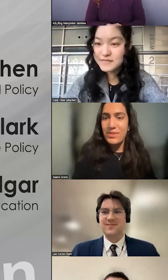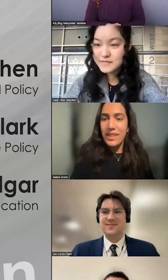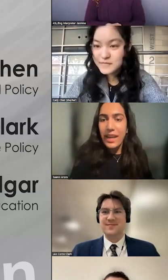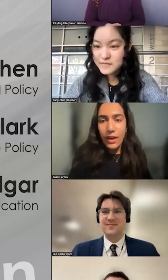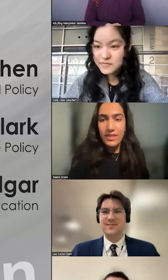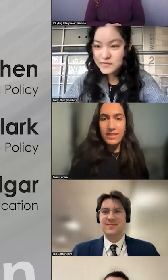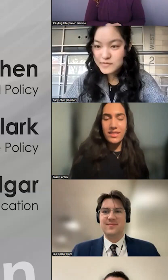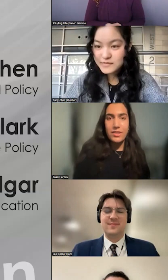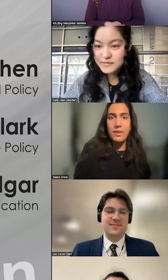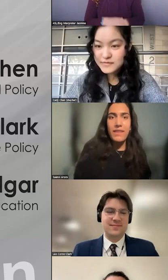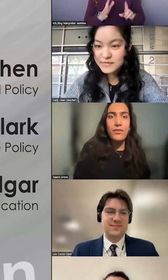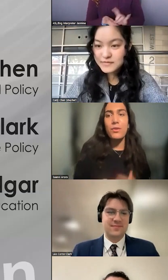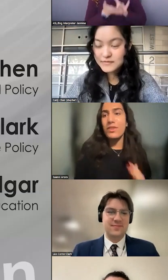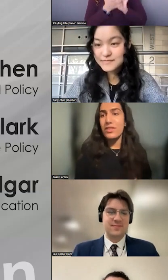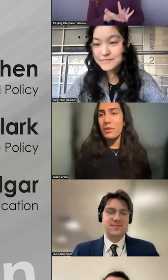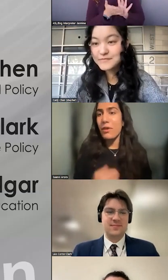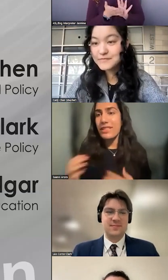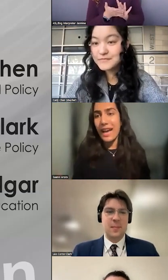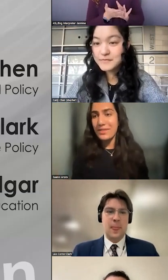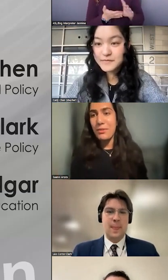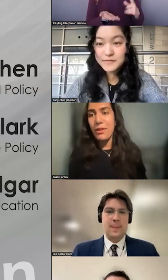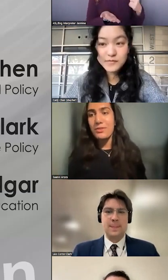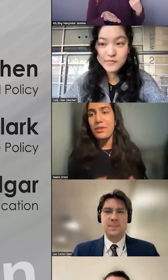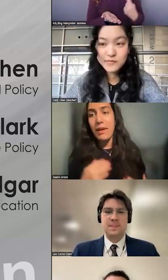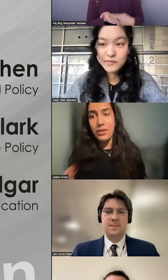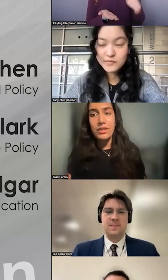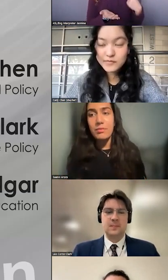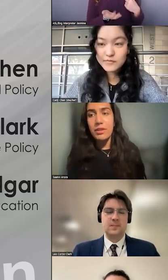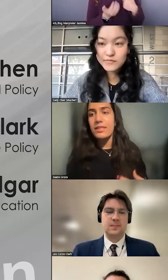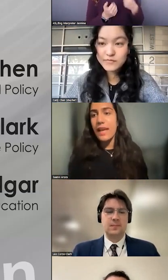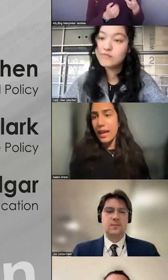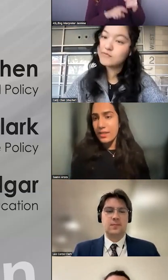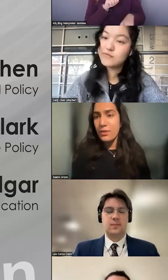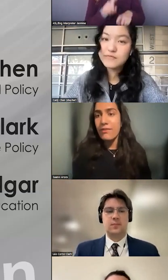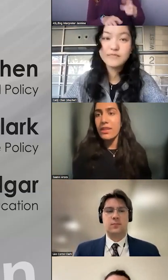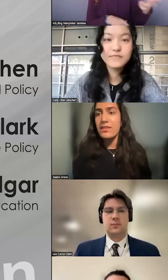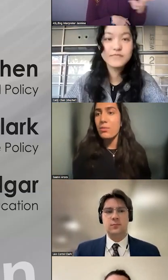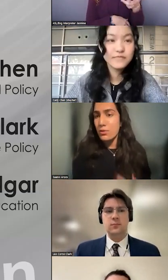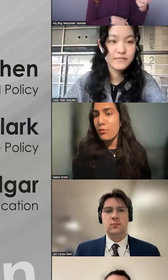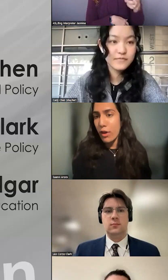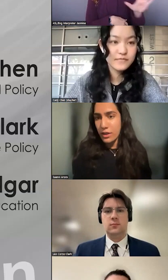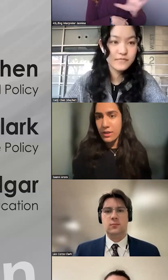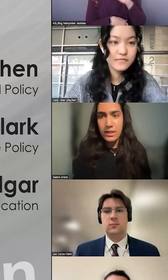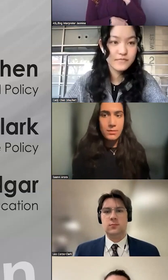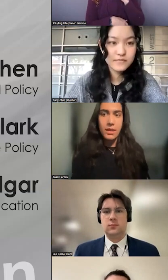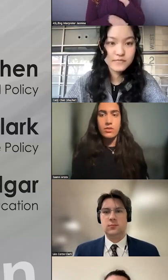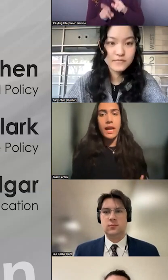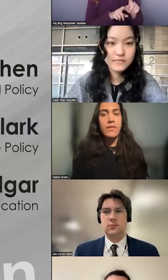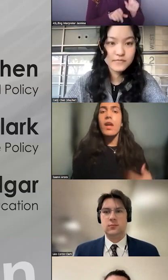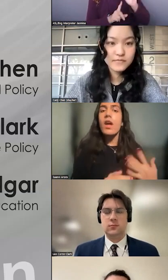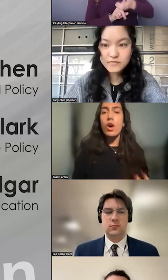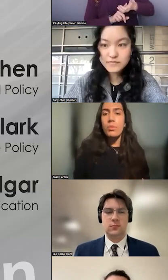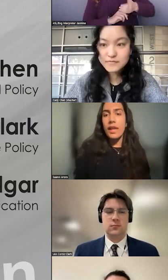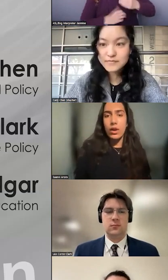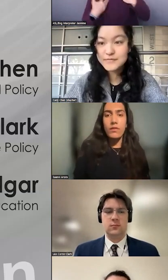Yeah, so to kick off this discussion, we have a few questions that we wanted to ask you all sort of about your experiences as youth advocates and what sort of brought you into this space. So to kind